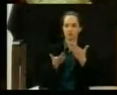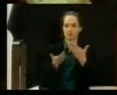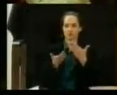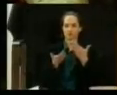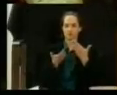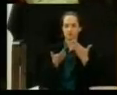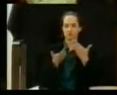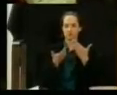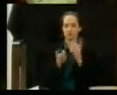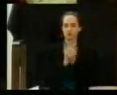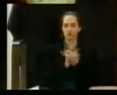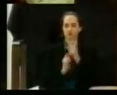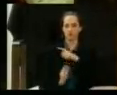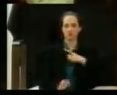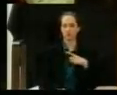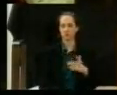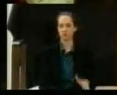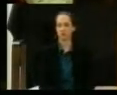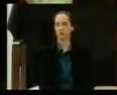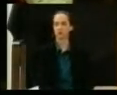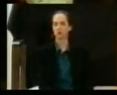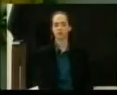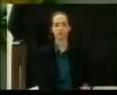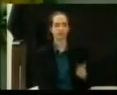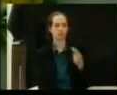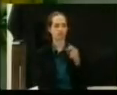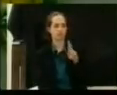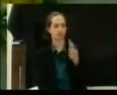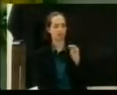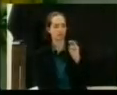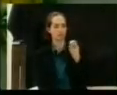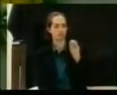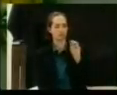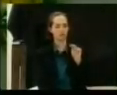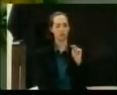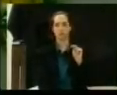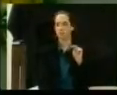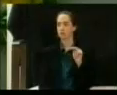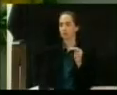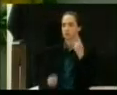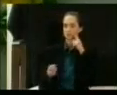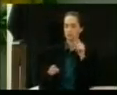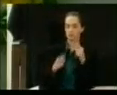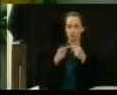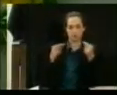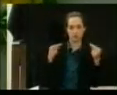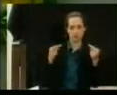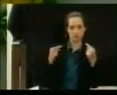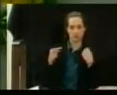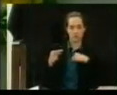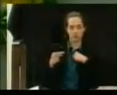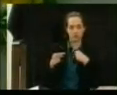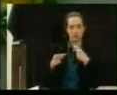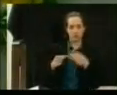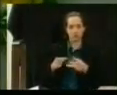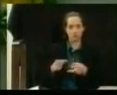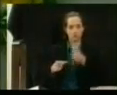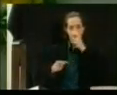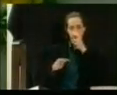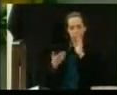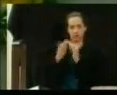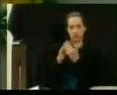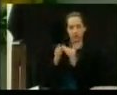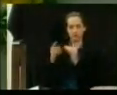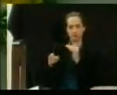right. Commissioner Harmon. Do you agree or disagree that we're not as strict as the city flood? In the flood